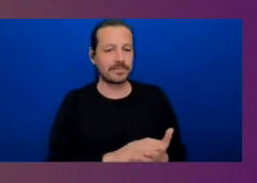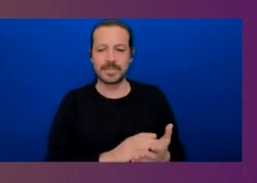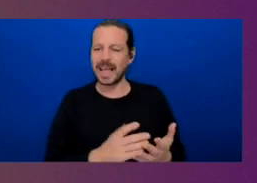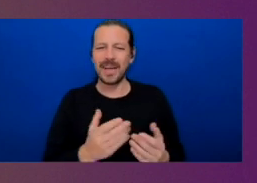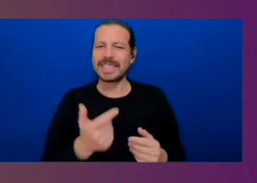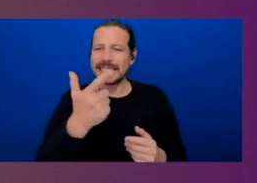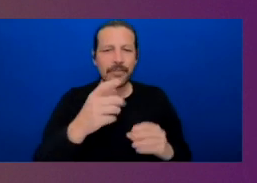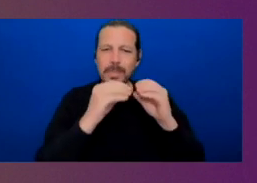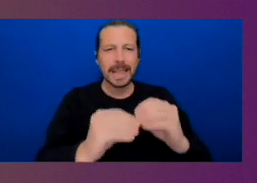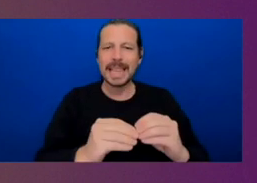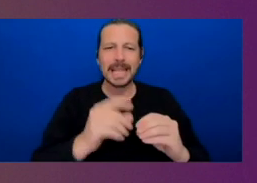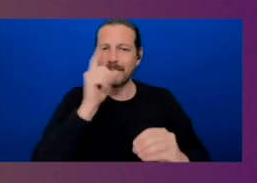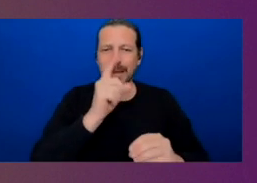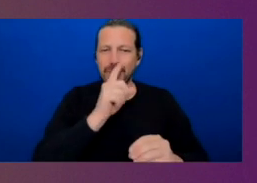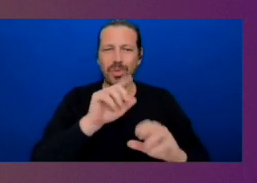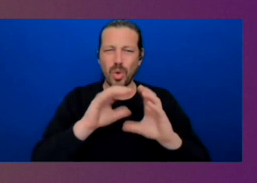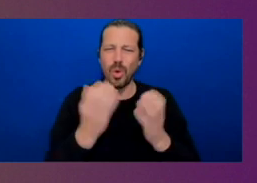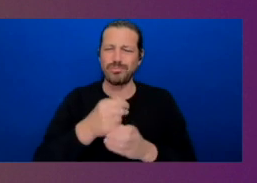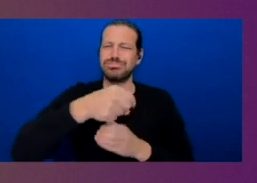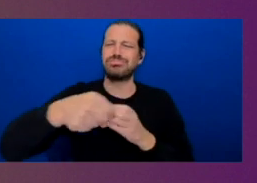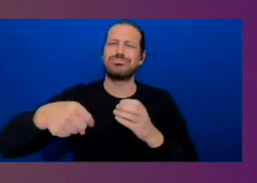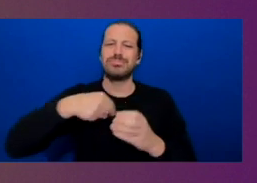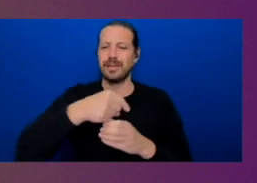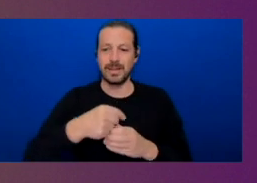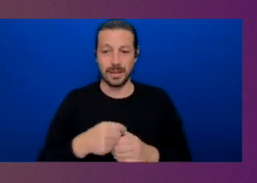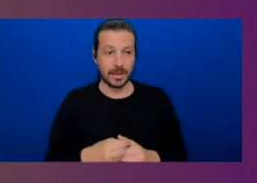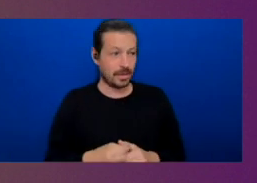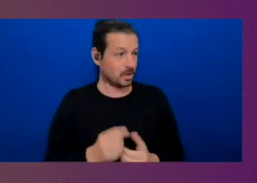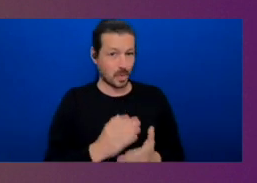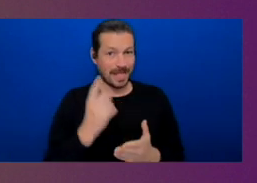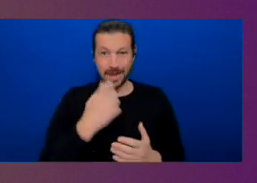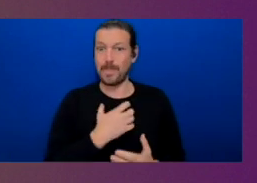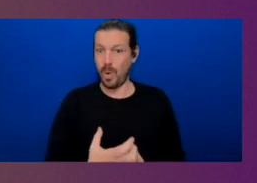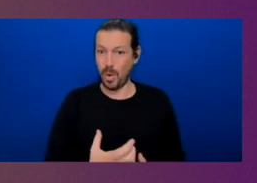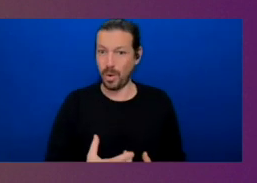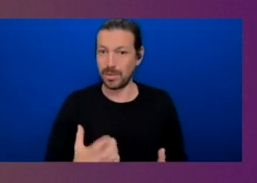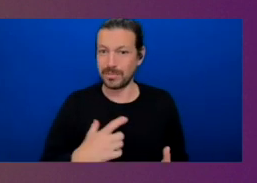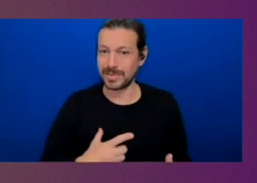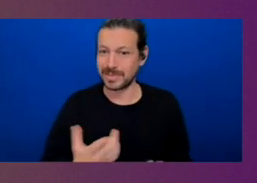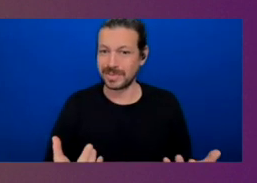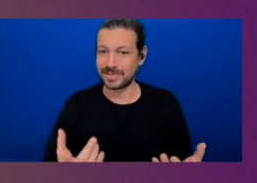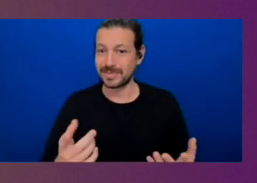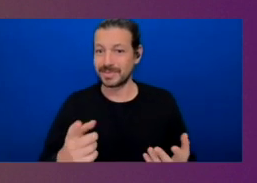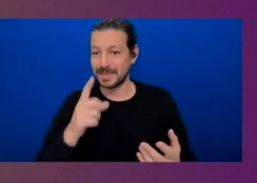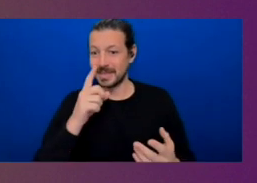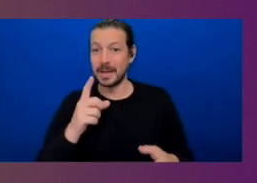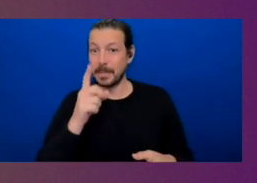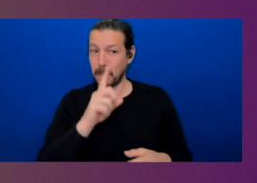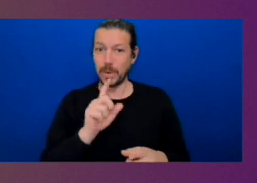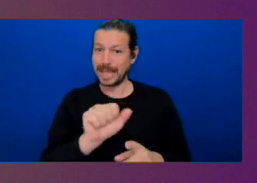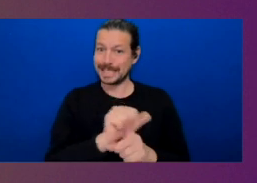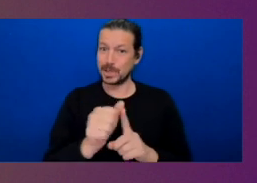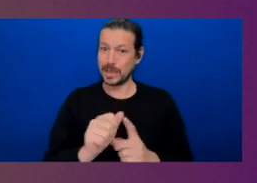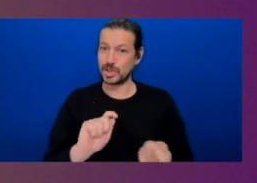permutations of humanity. And I think there's even more than that, just because people are so difficult, because the situation changes, so the same